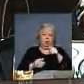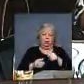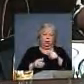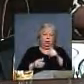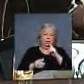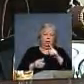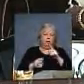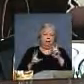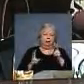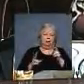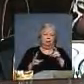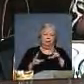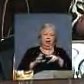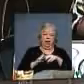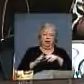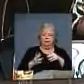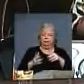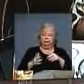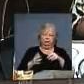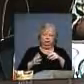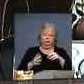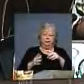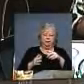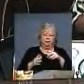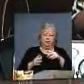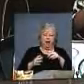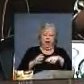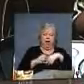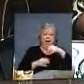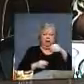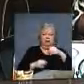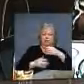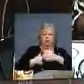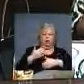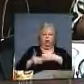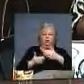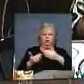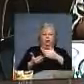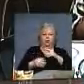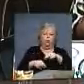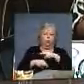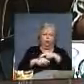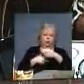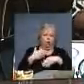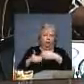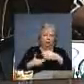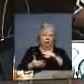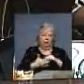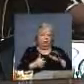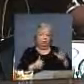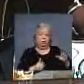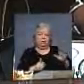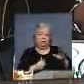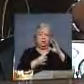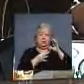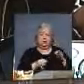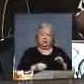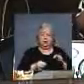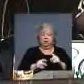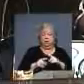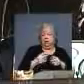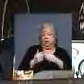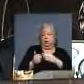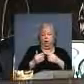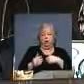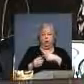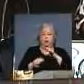is out of a sequential order that we would normally take. I mean, that was his decision. But regardless, we can vote it up or down, and